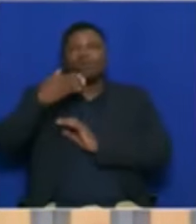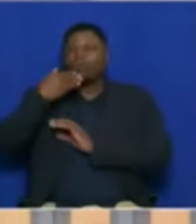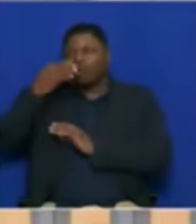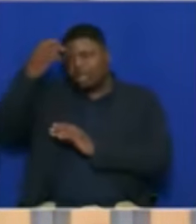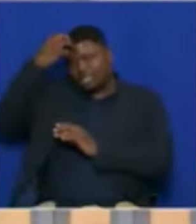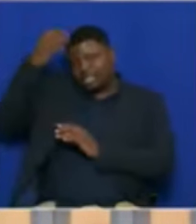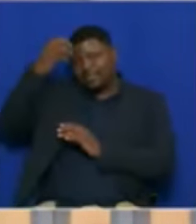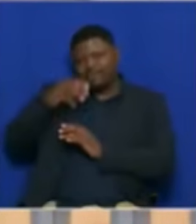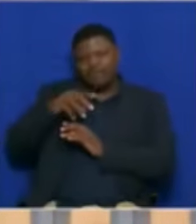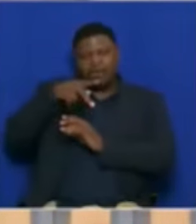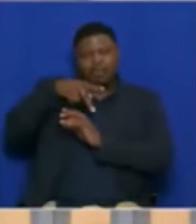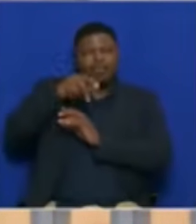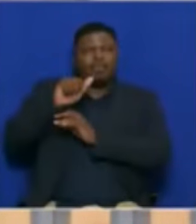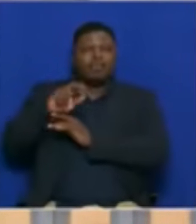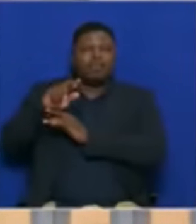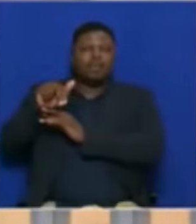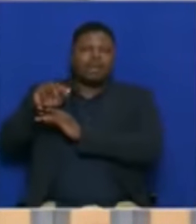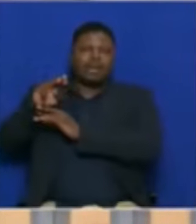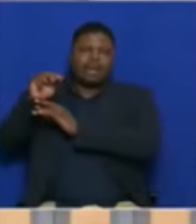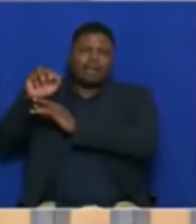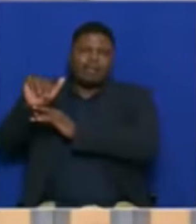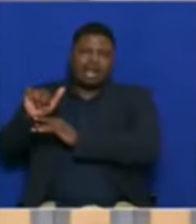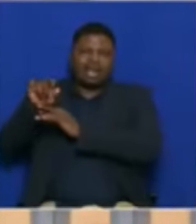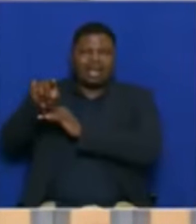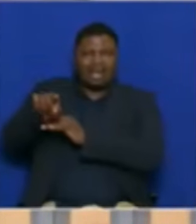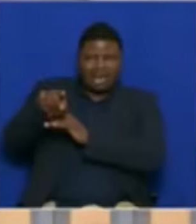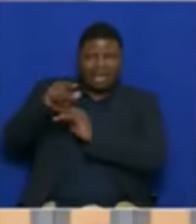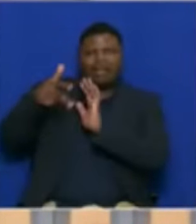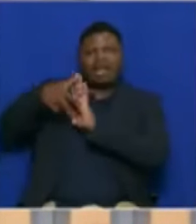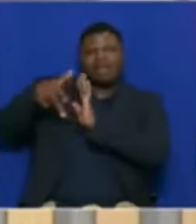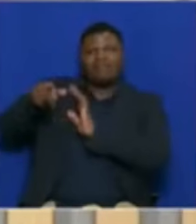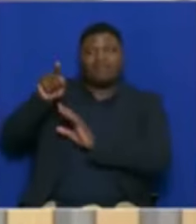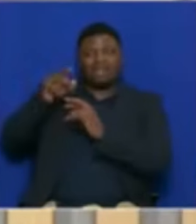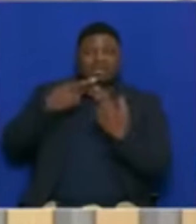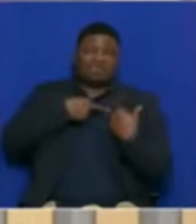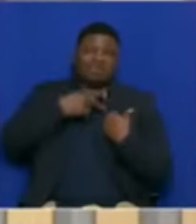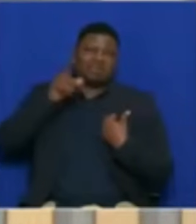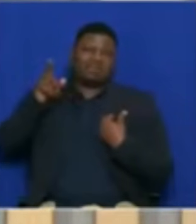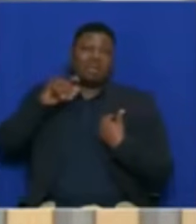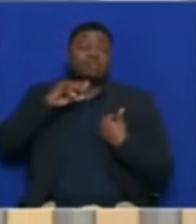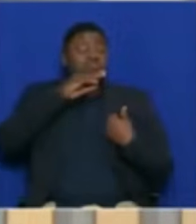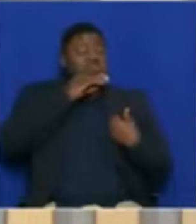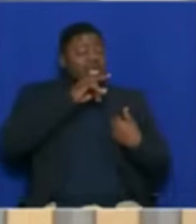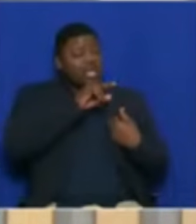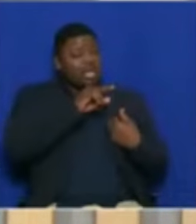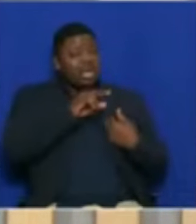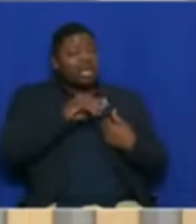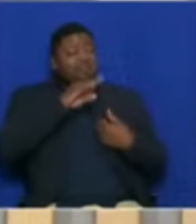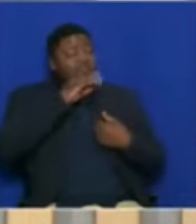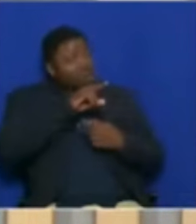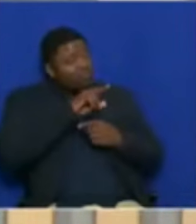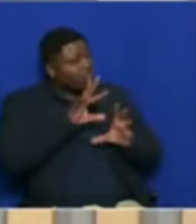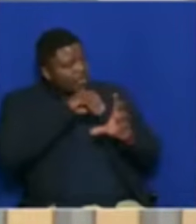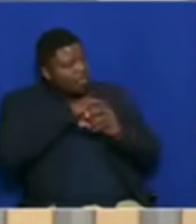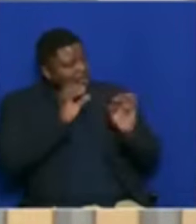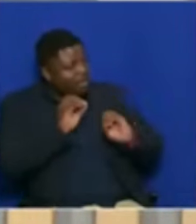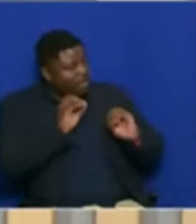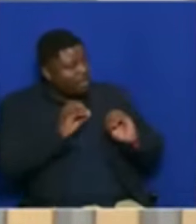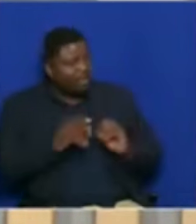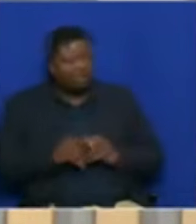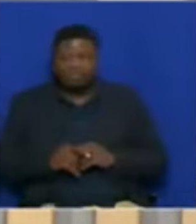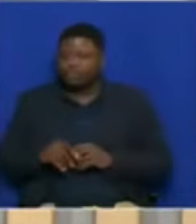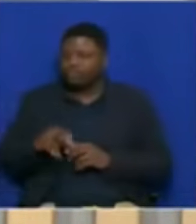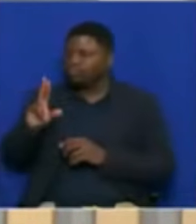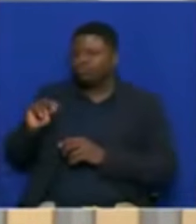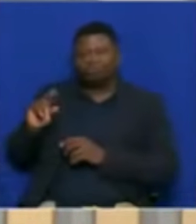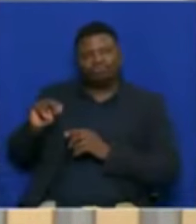in the preparation of these documents? No, sir. I would have had maybe, looked at, whilst